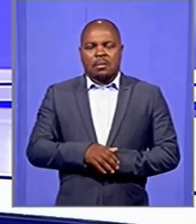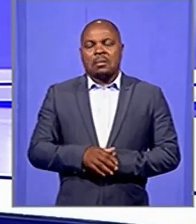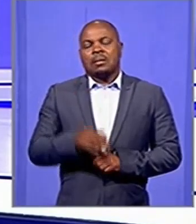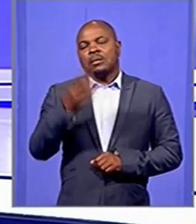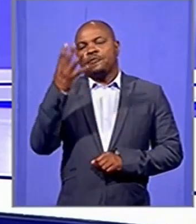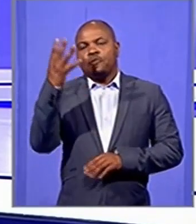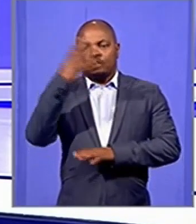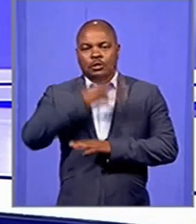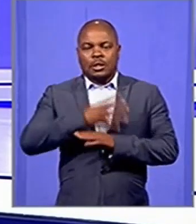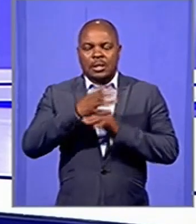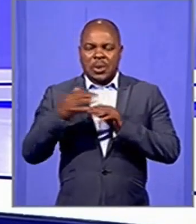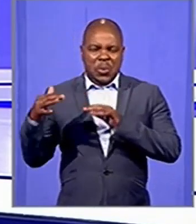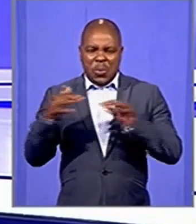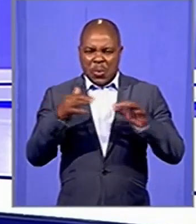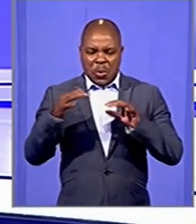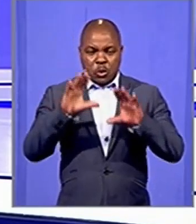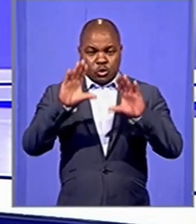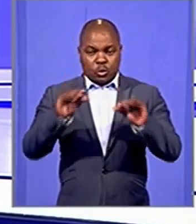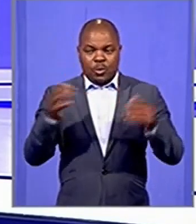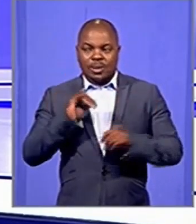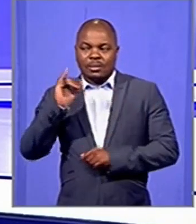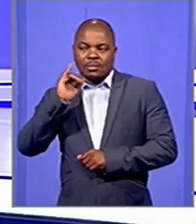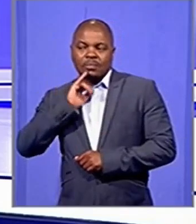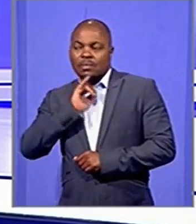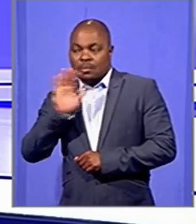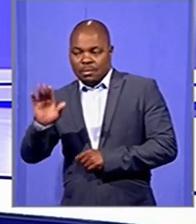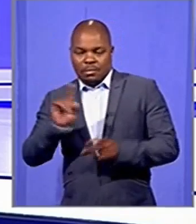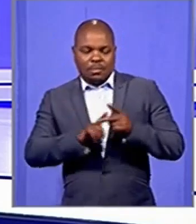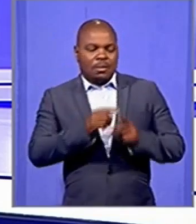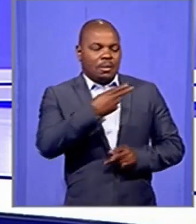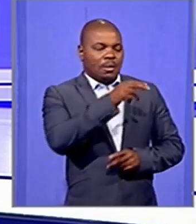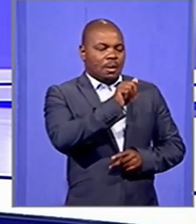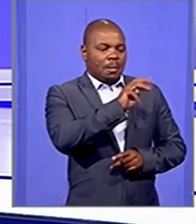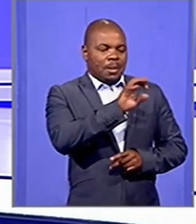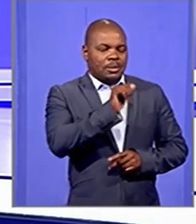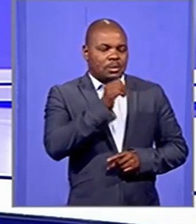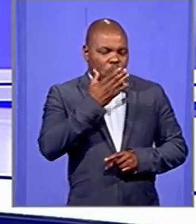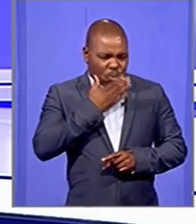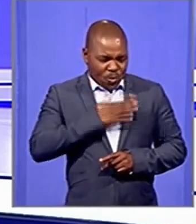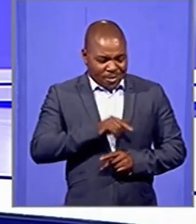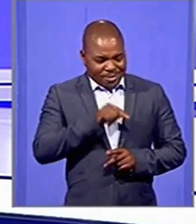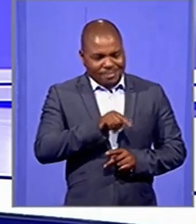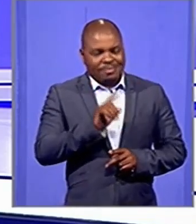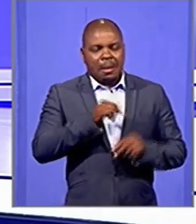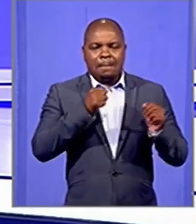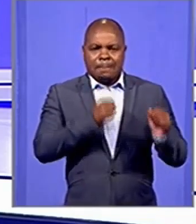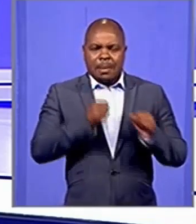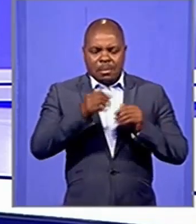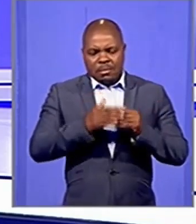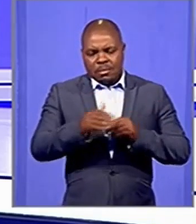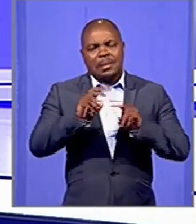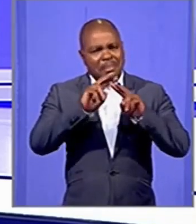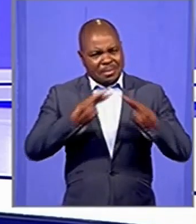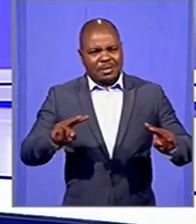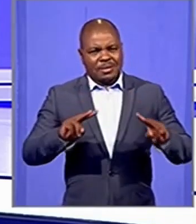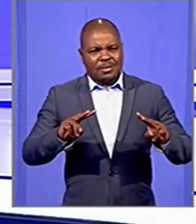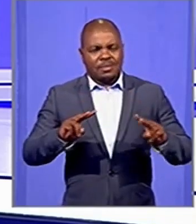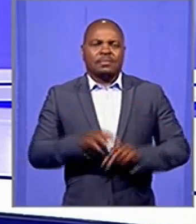a mane ya peho ya dihlomofatshe pakeng tsa Israel le Hamas ba batla ho be le peho ya moshwelella ya dihlomofatshe bitsong la khotso ya